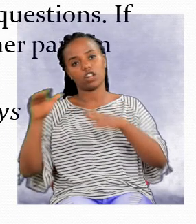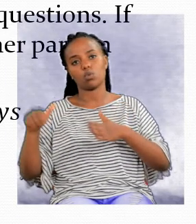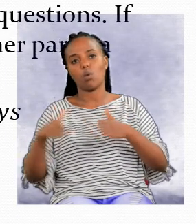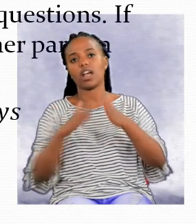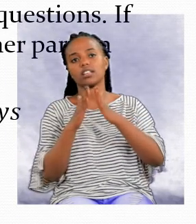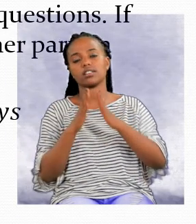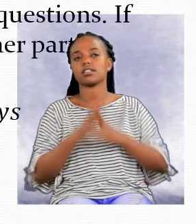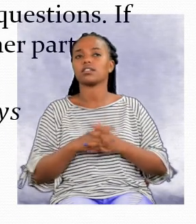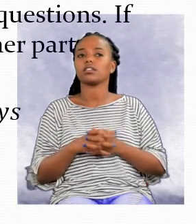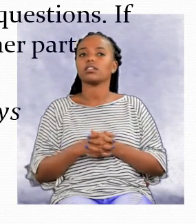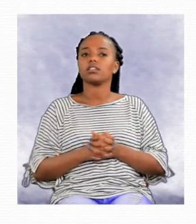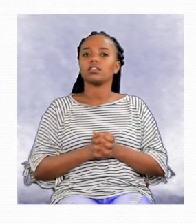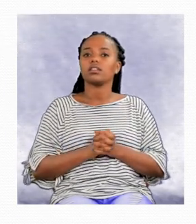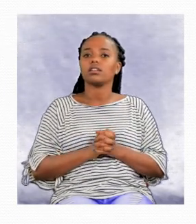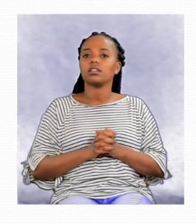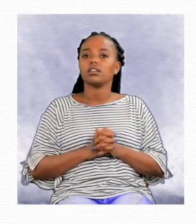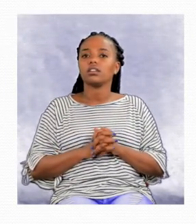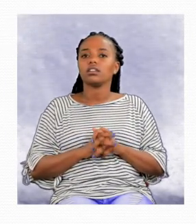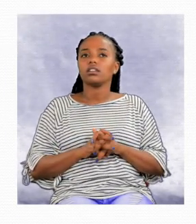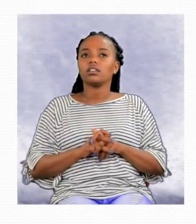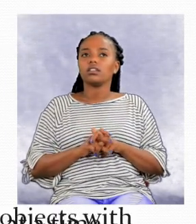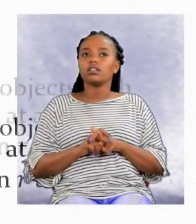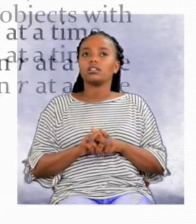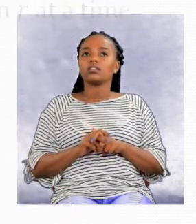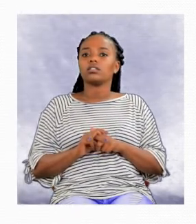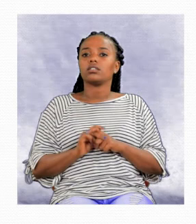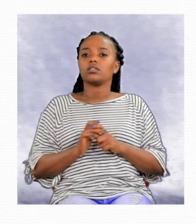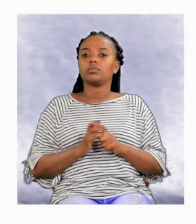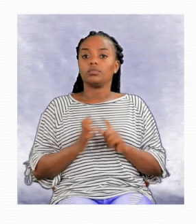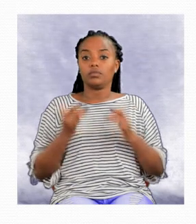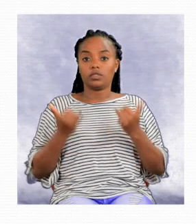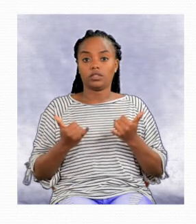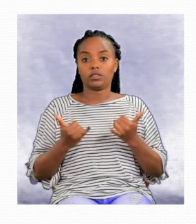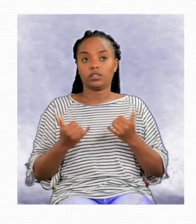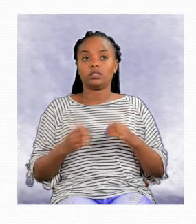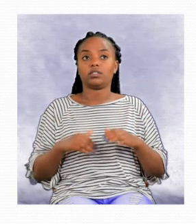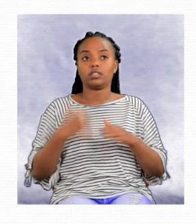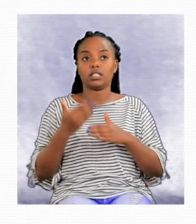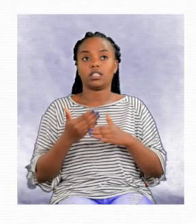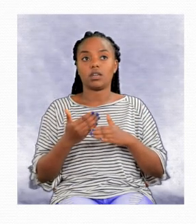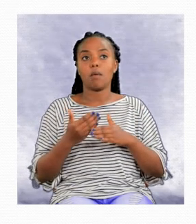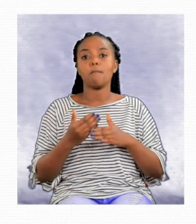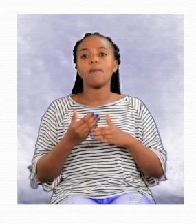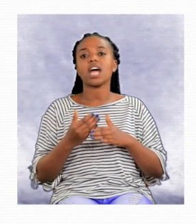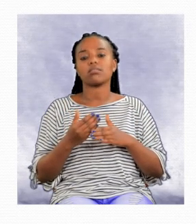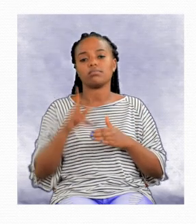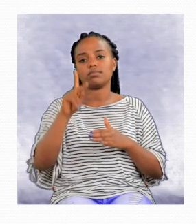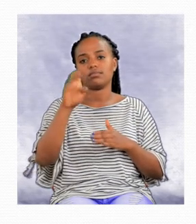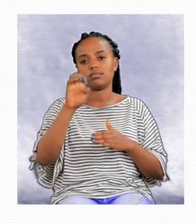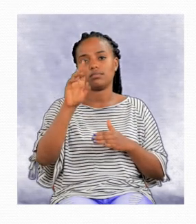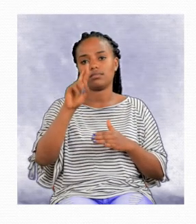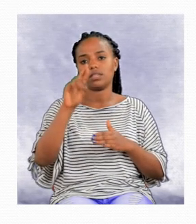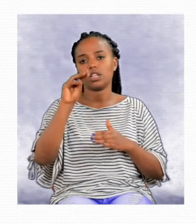ways. Now, the next one is this permutation.